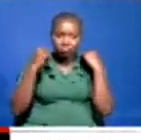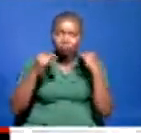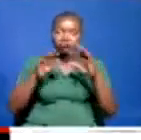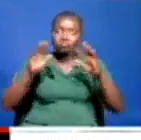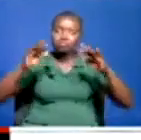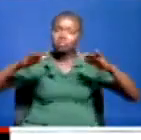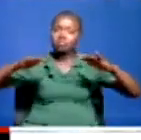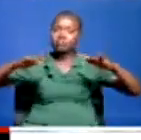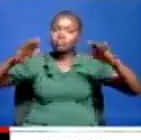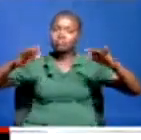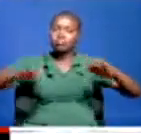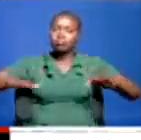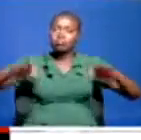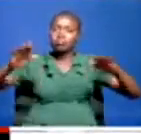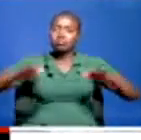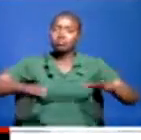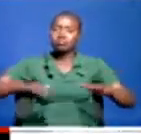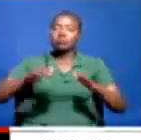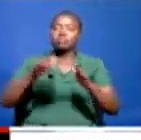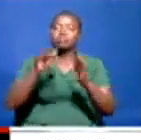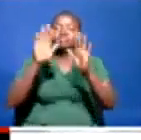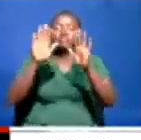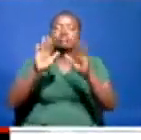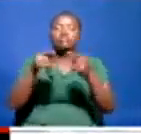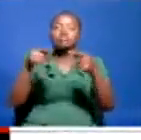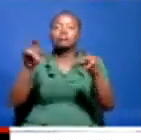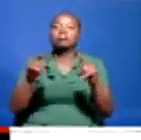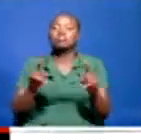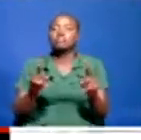his agenda to the electorate.